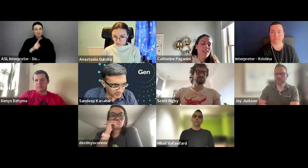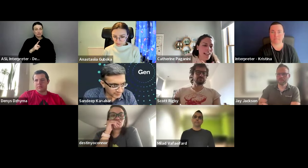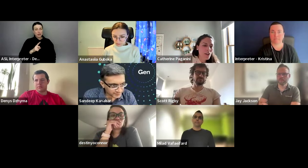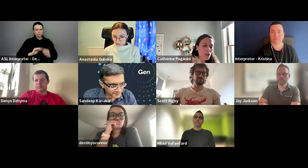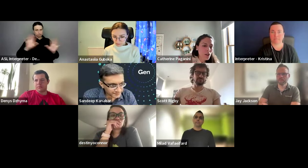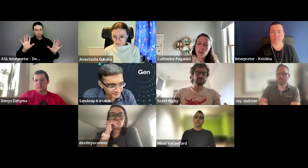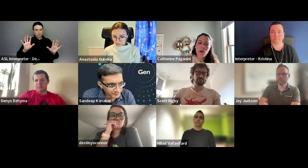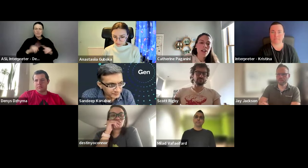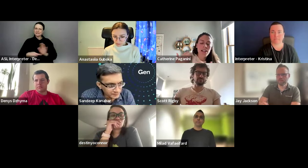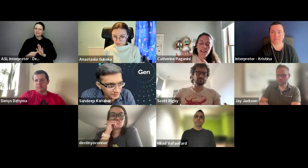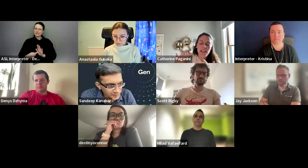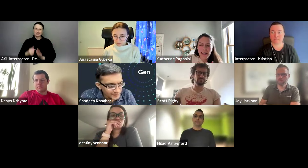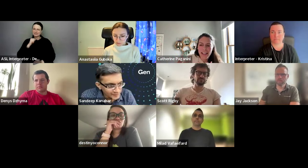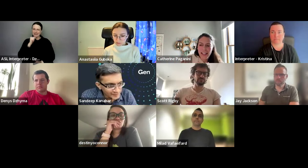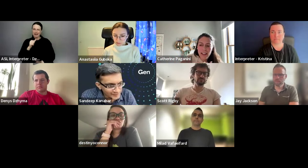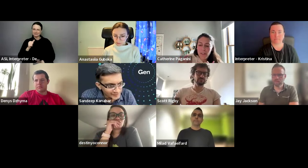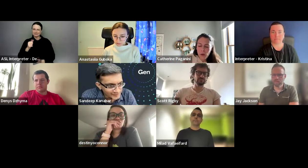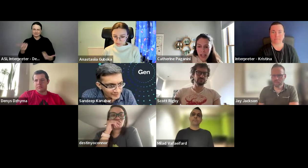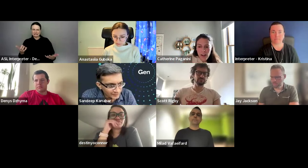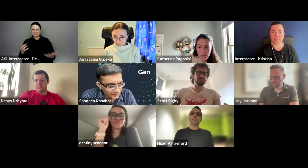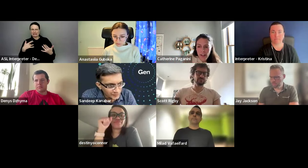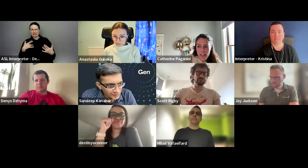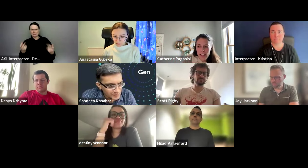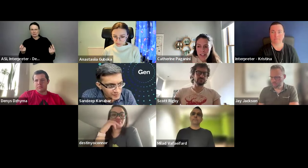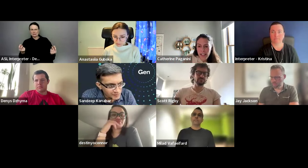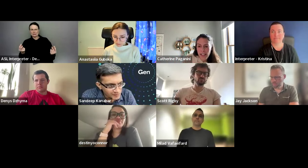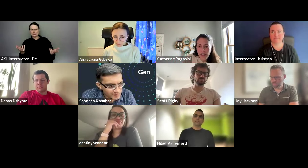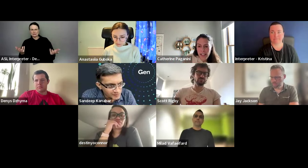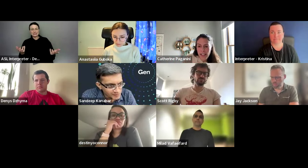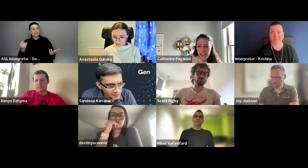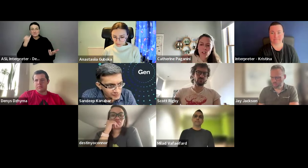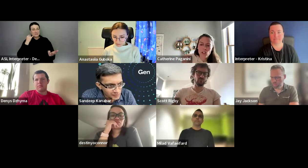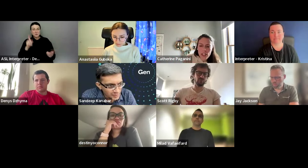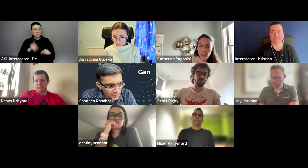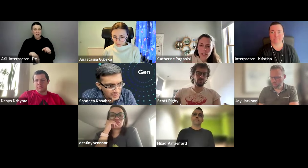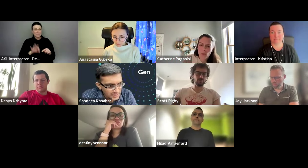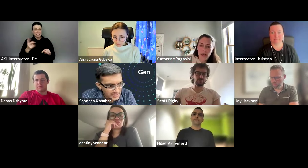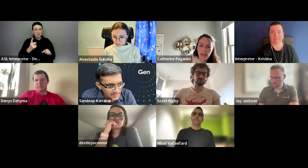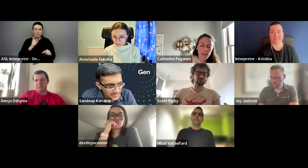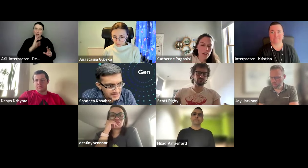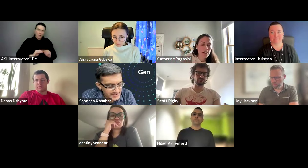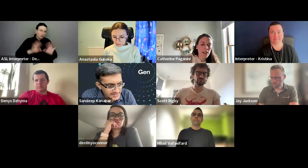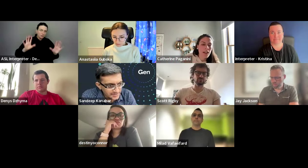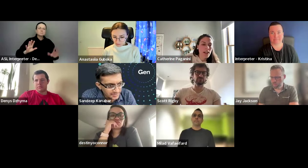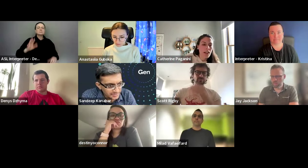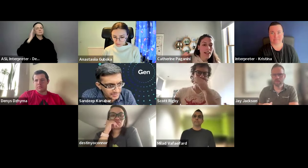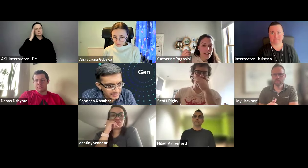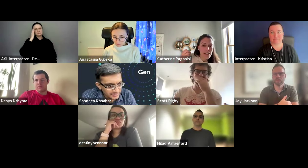sometimes there is nothing that concrete. So if you cannot find something that concrete, it's like, just be